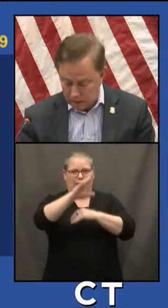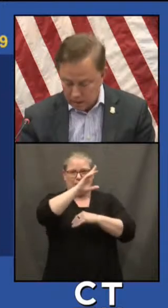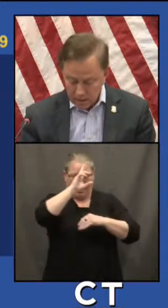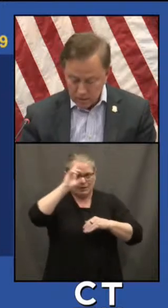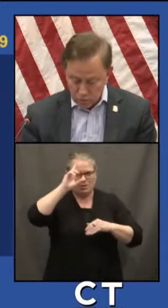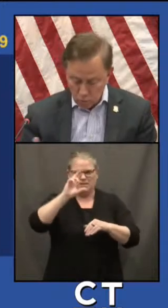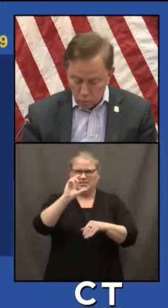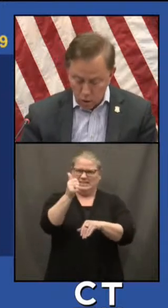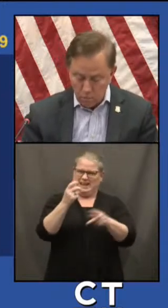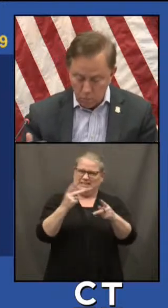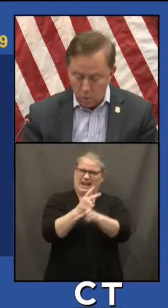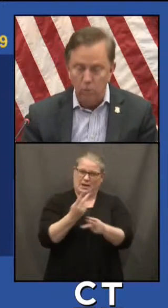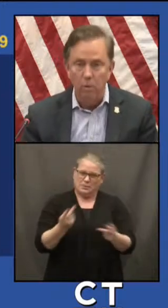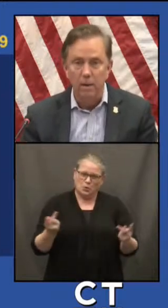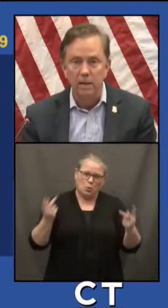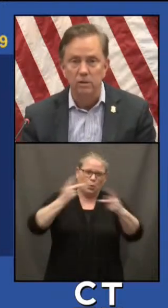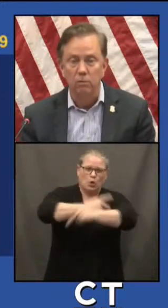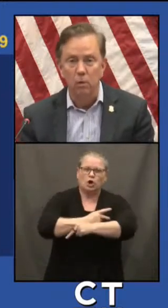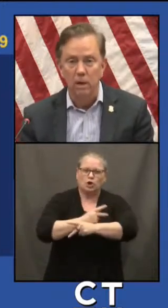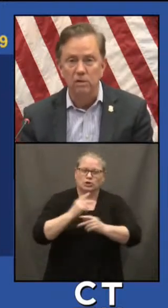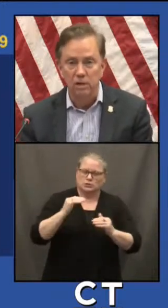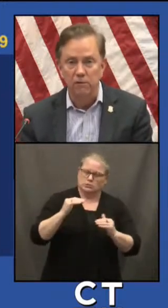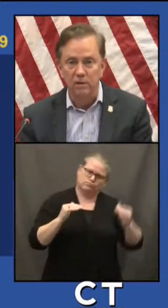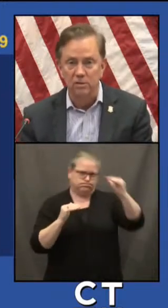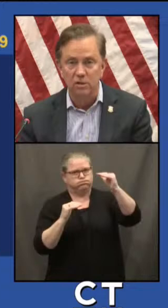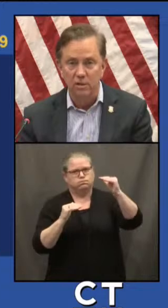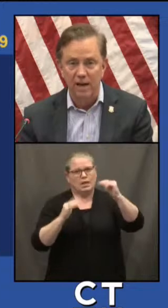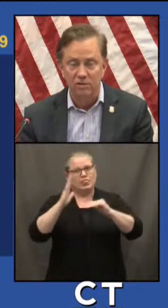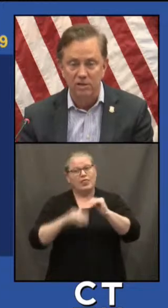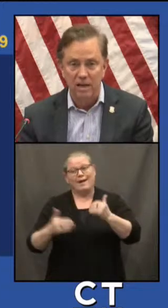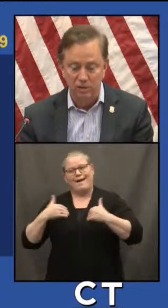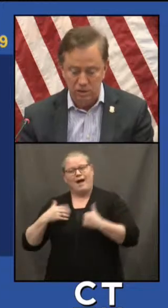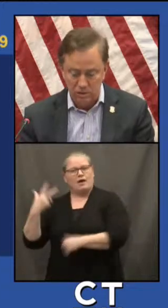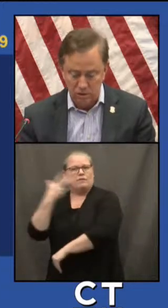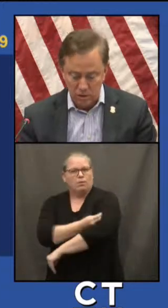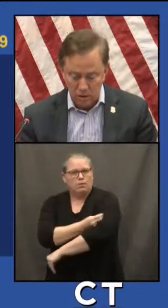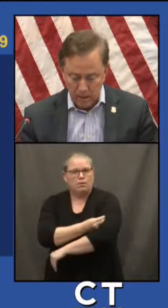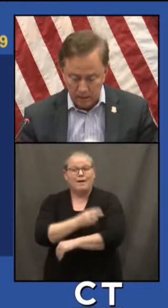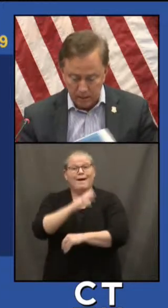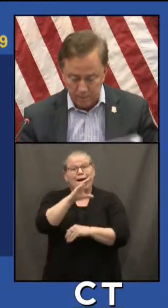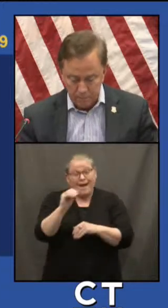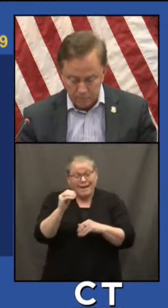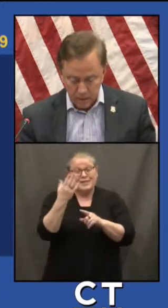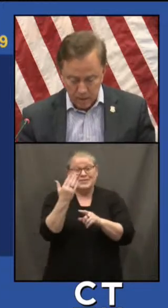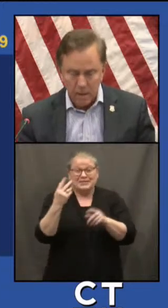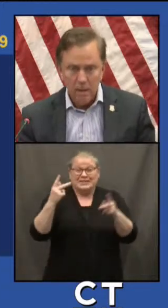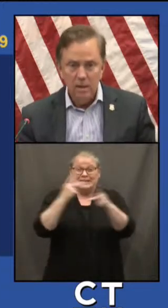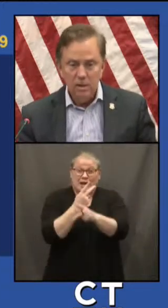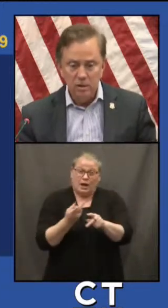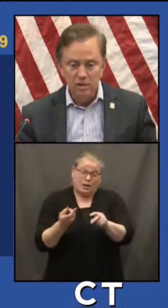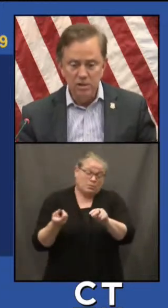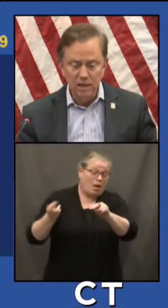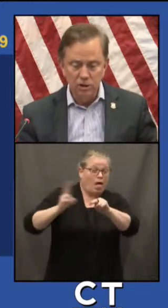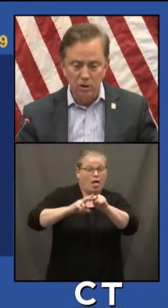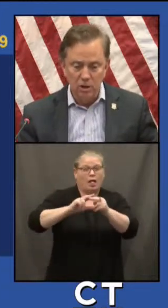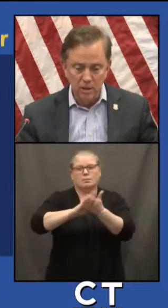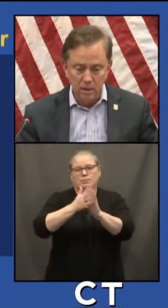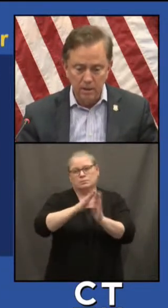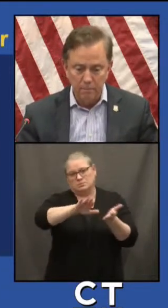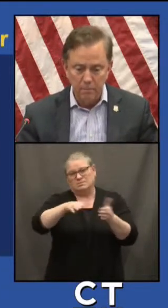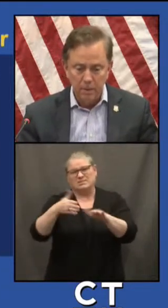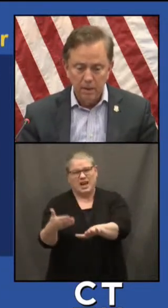likely. Just one more reminder what a difference the vaccinations are making. So this next